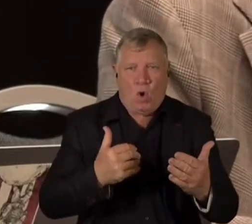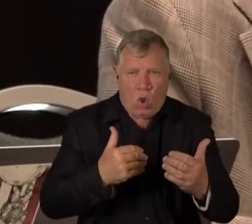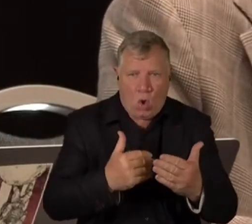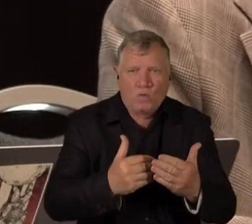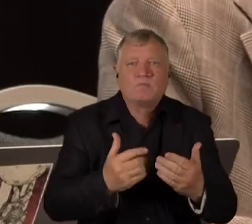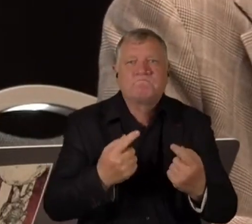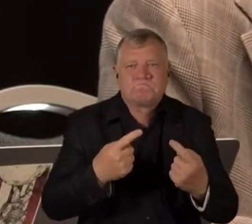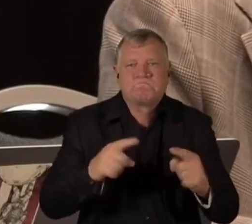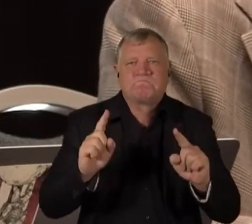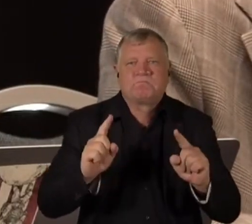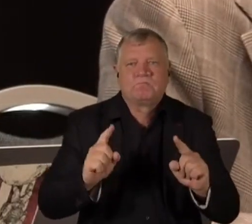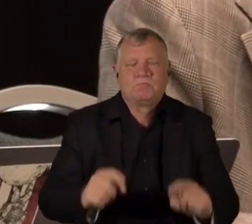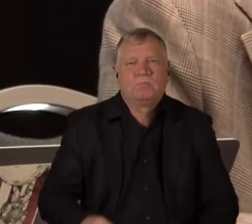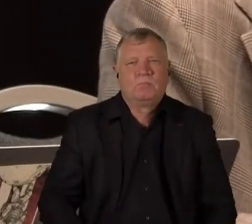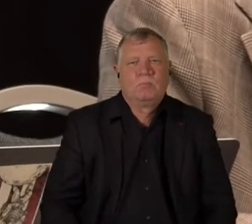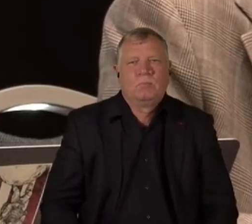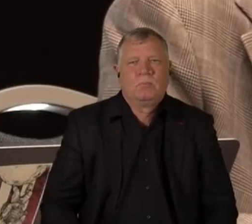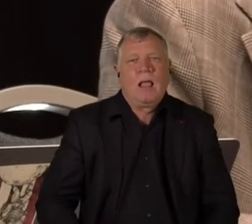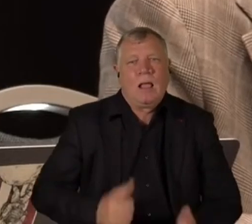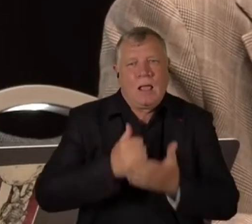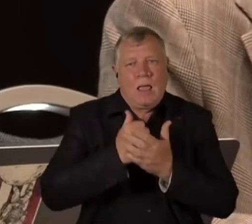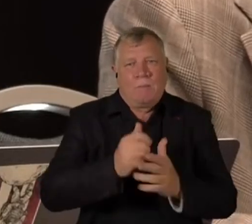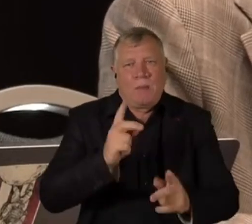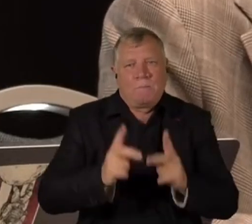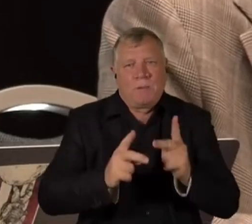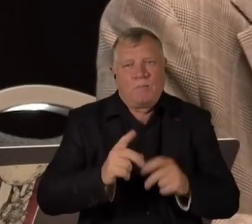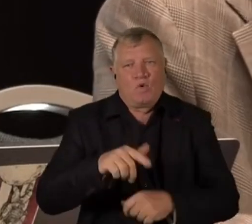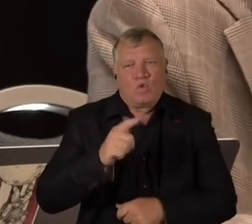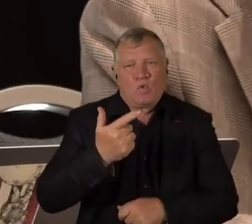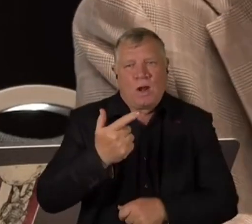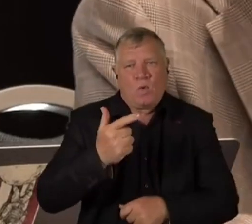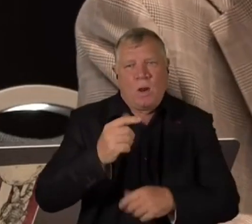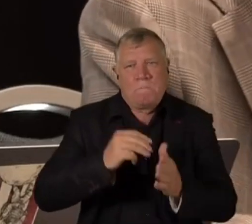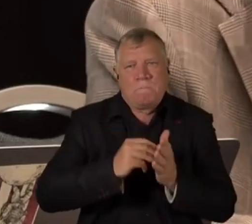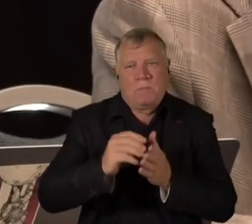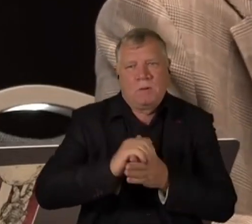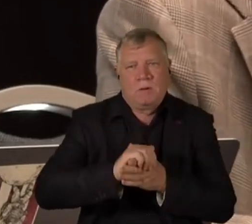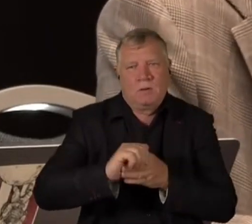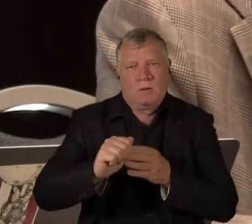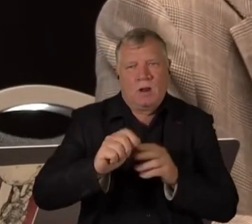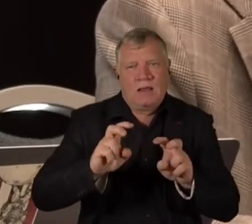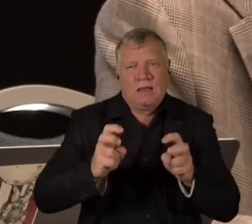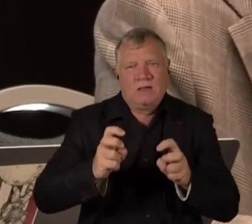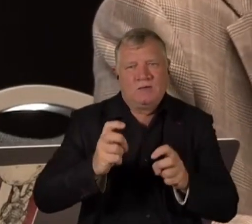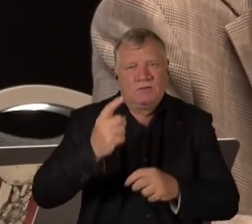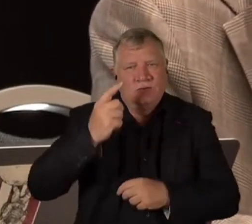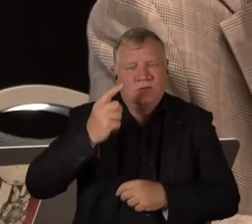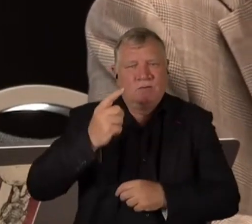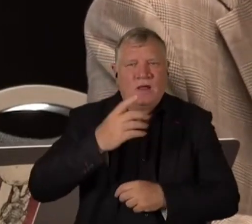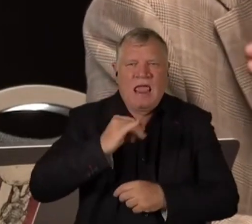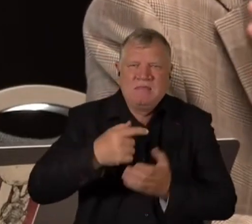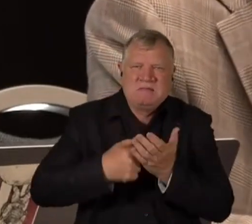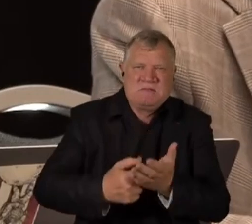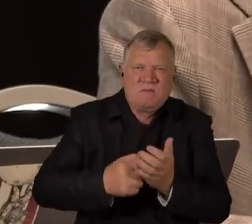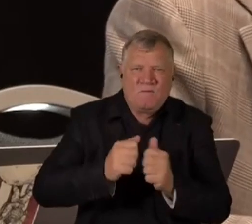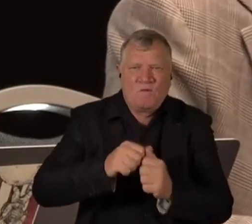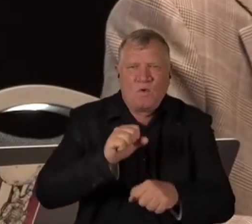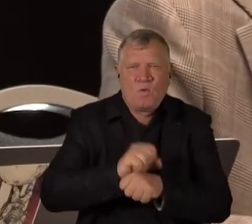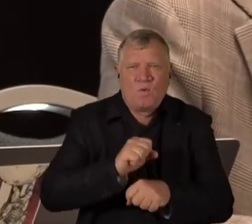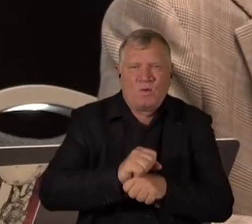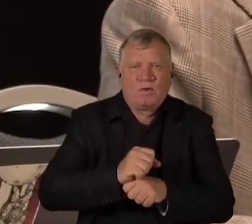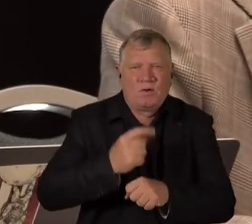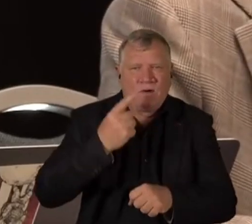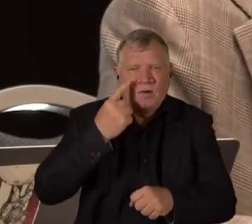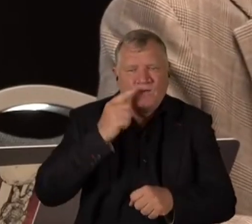forward. This includes helping the parties resolve a $21 million issue and dispute for work that was already completed to